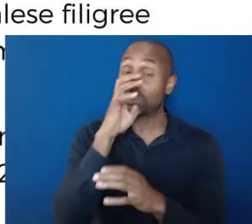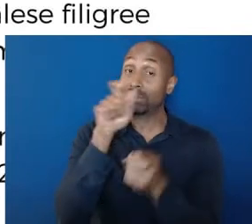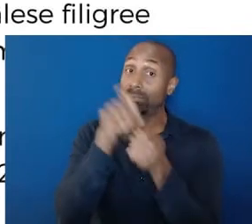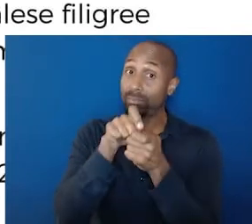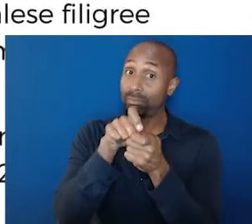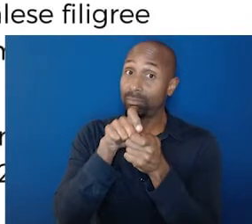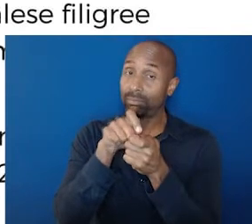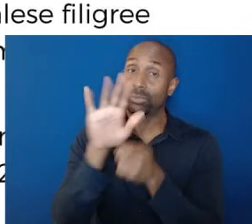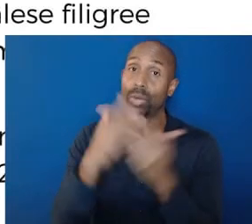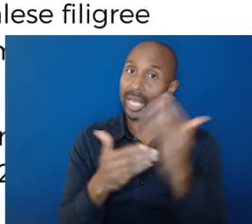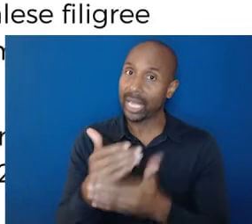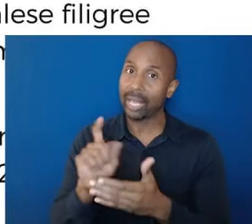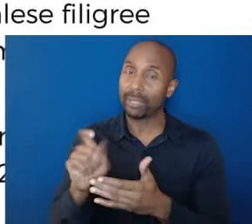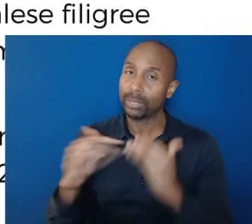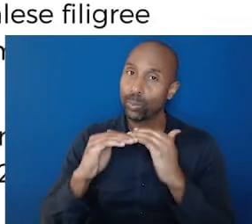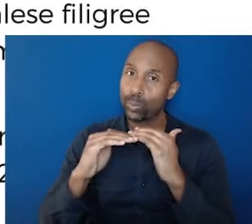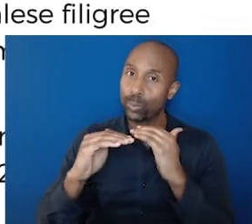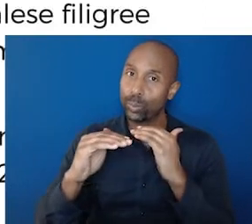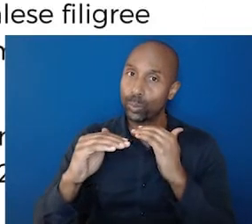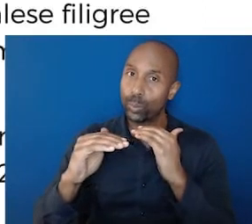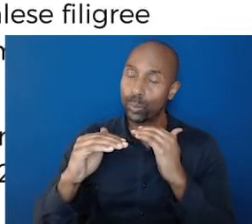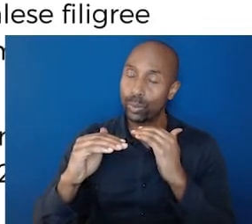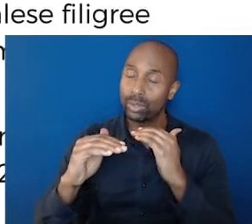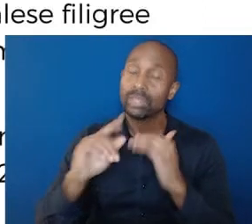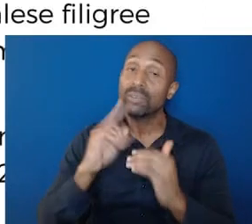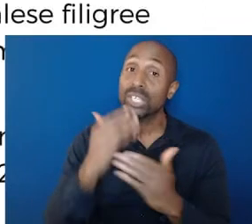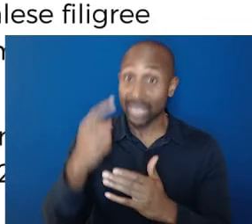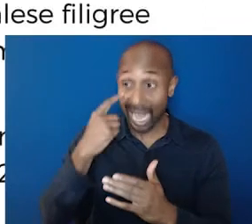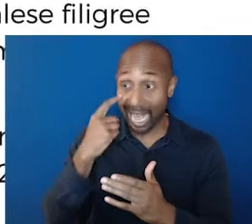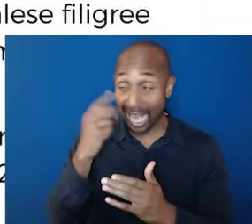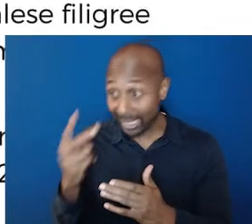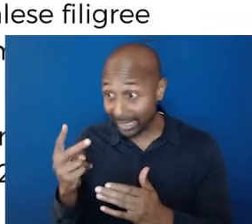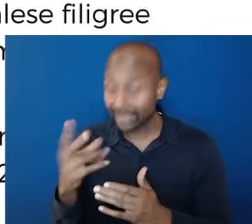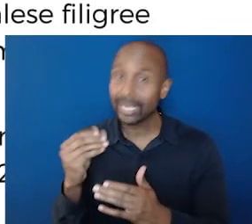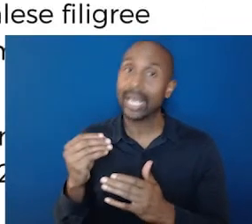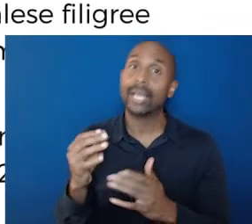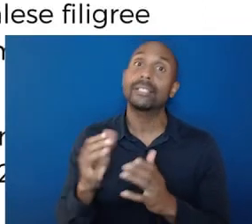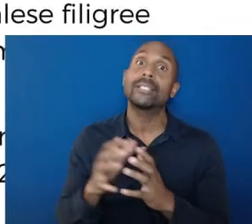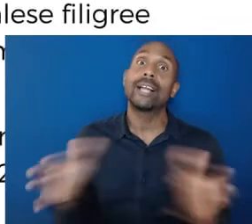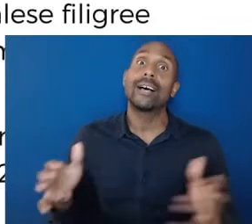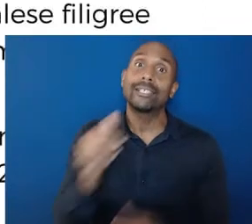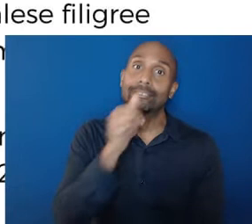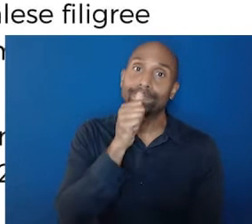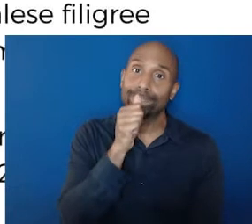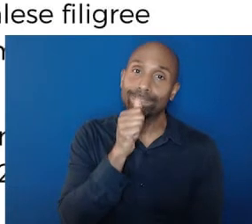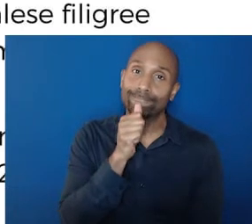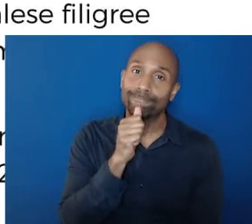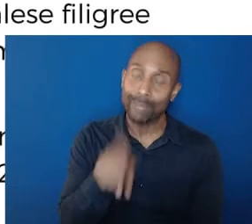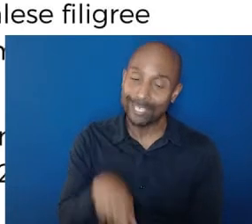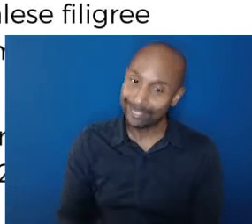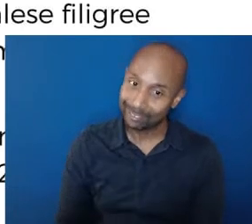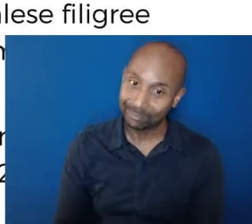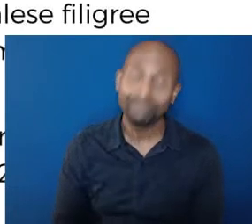You have to have a hand that's very steady. You have to have really good eyesight, and you have to have a lot of patience.